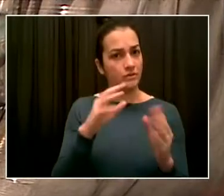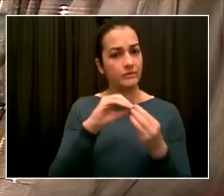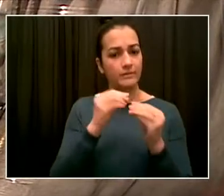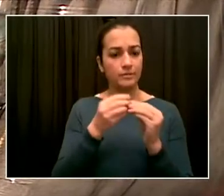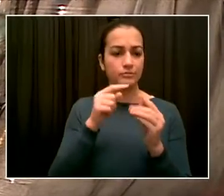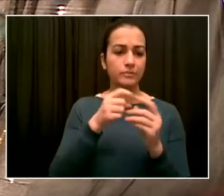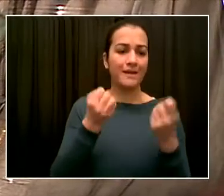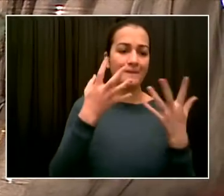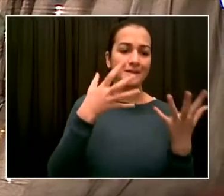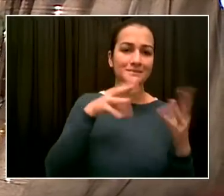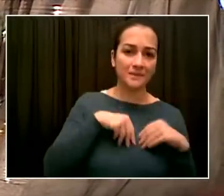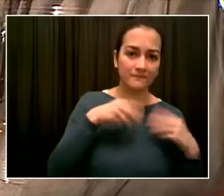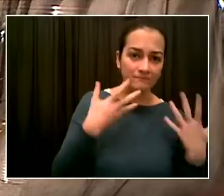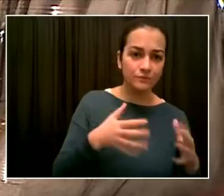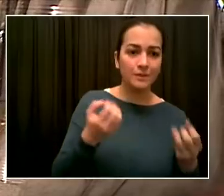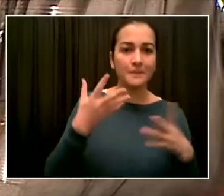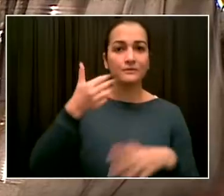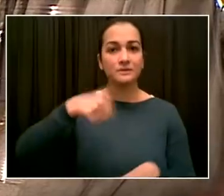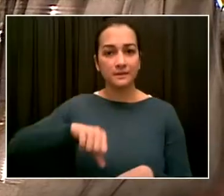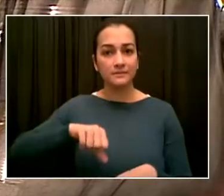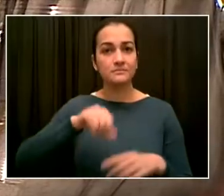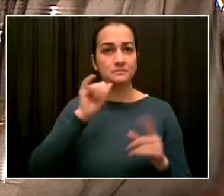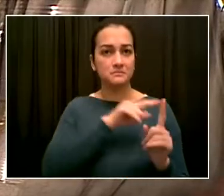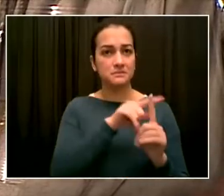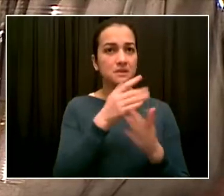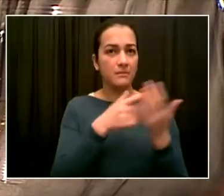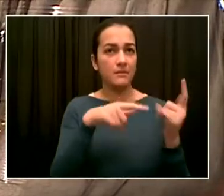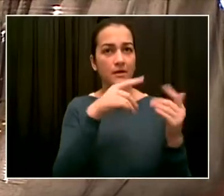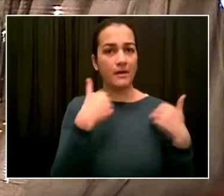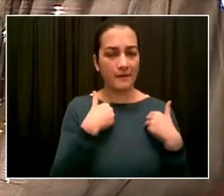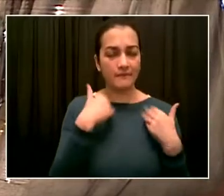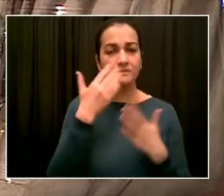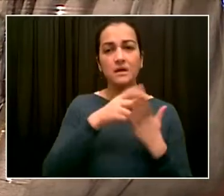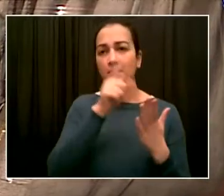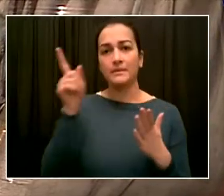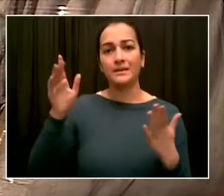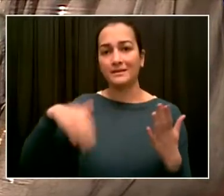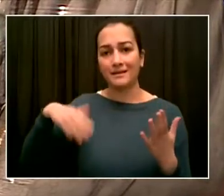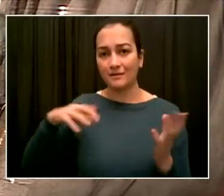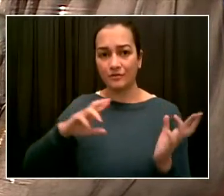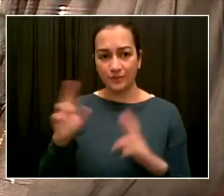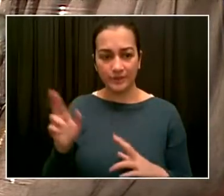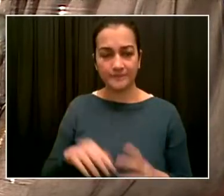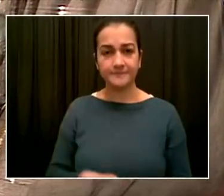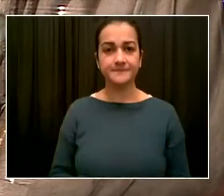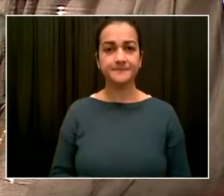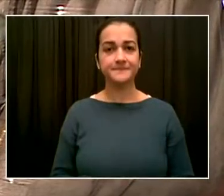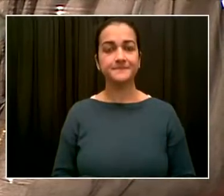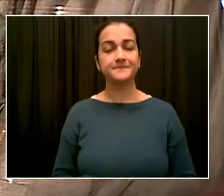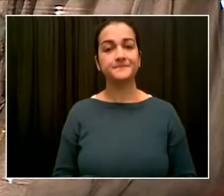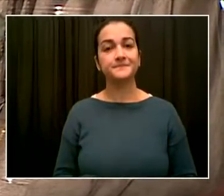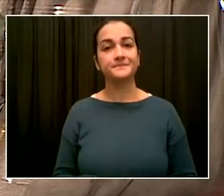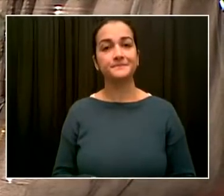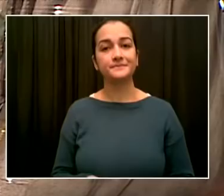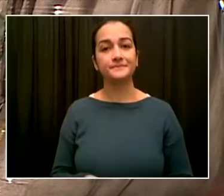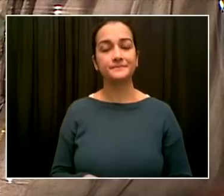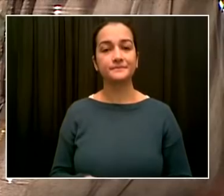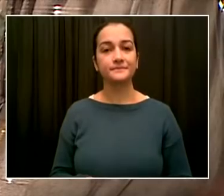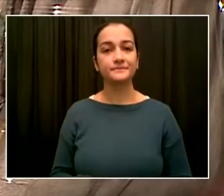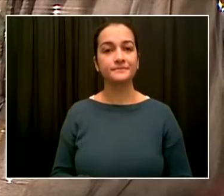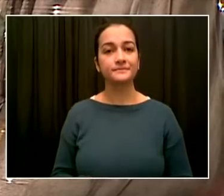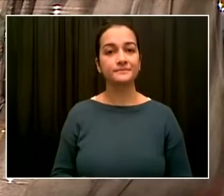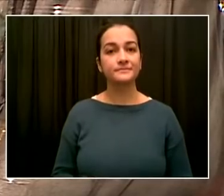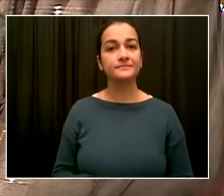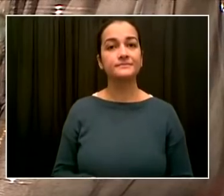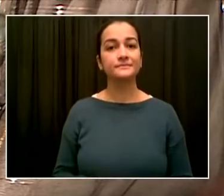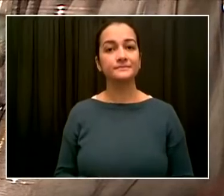Aaron, is there's still a lot of folks to go through it, but it will happen over the weeks ahead. And again, I feel very clear about the outcomes. For the